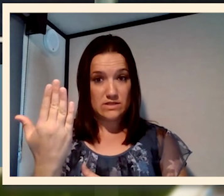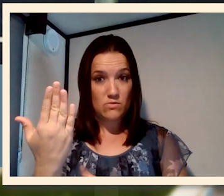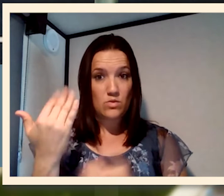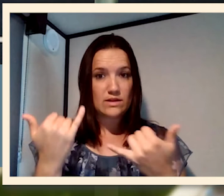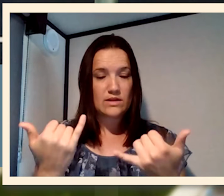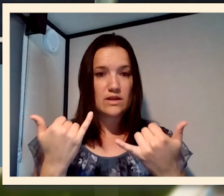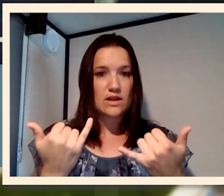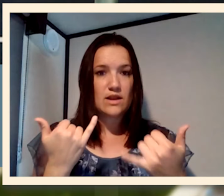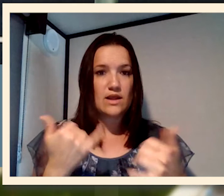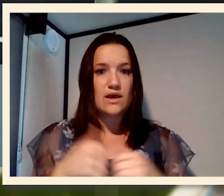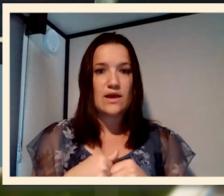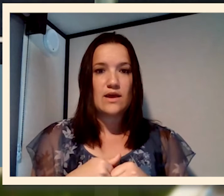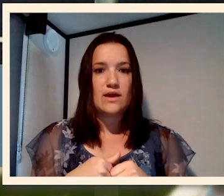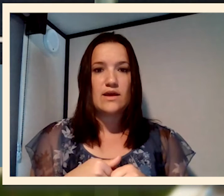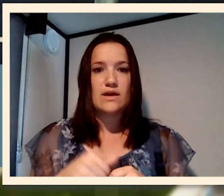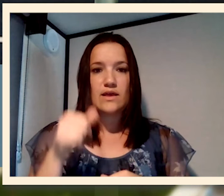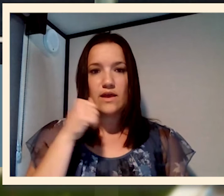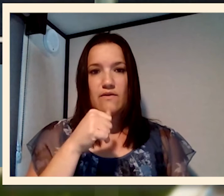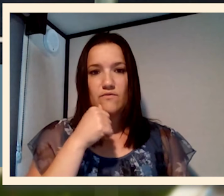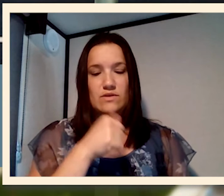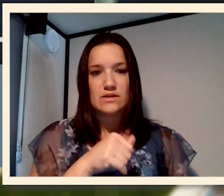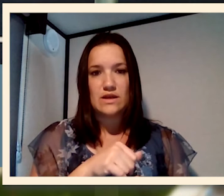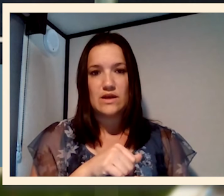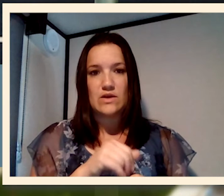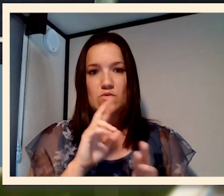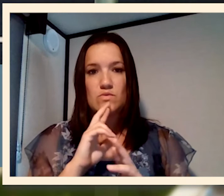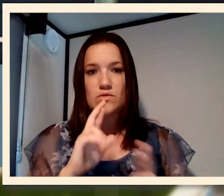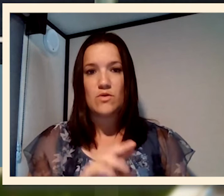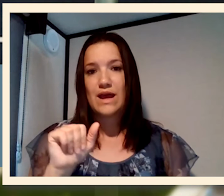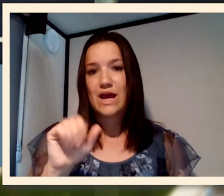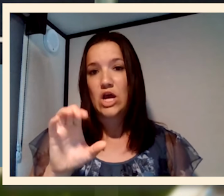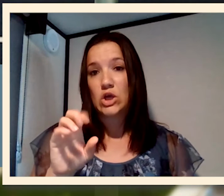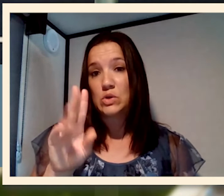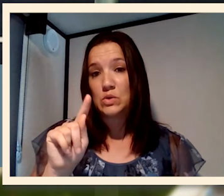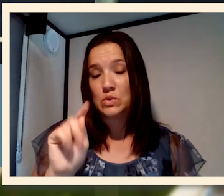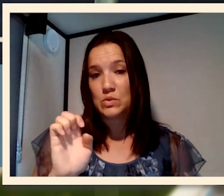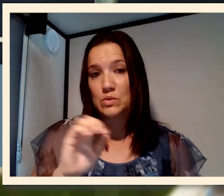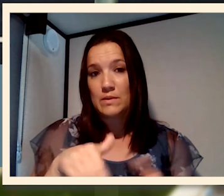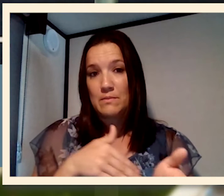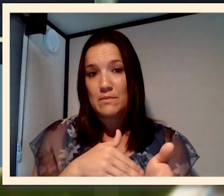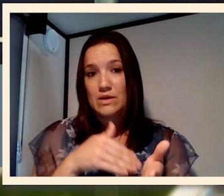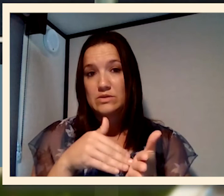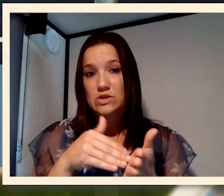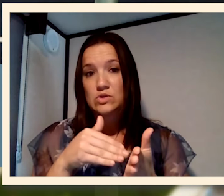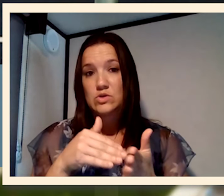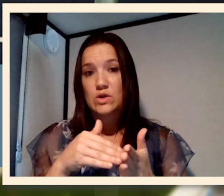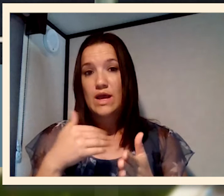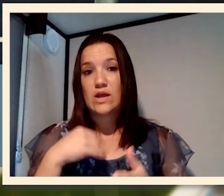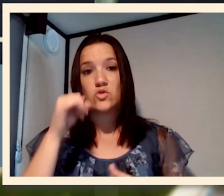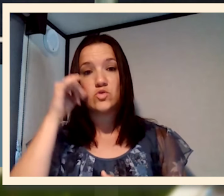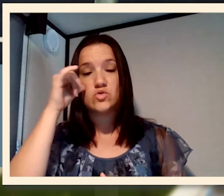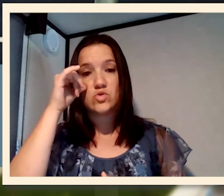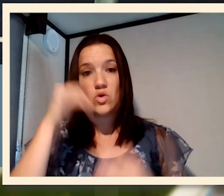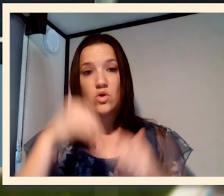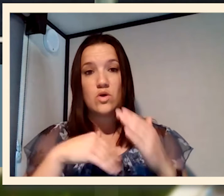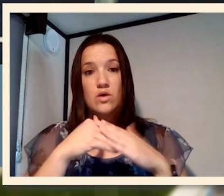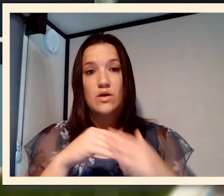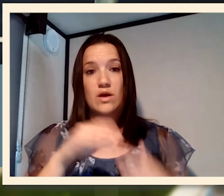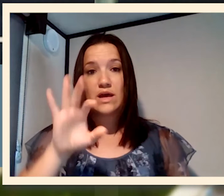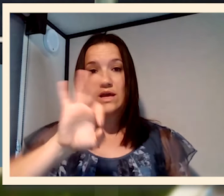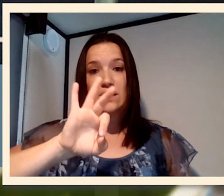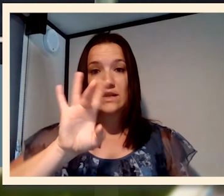But as of 7 a.m. this morning, I get that daily census report. The acute medical center had an